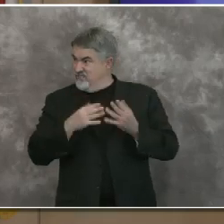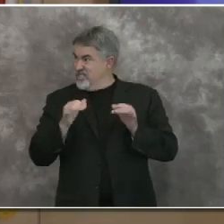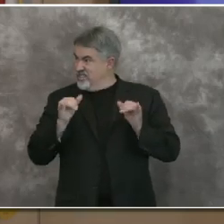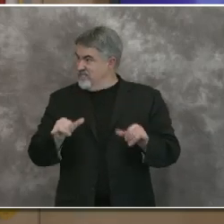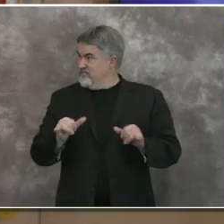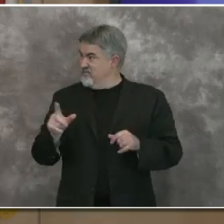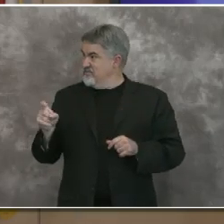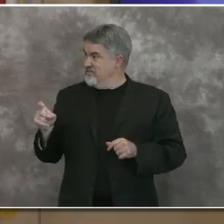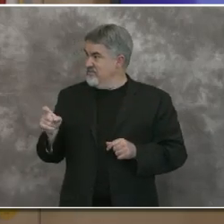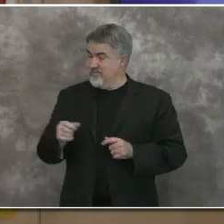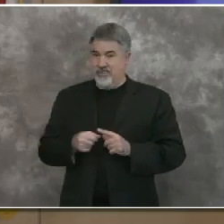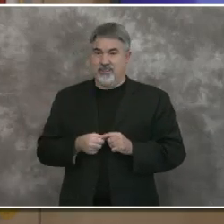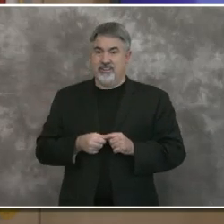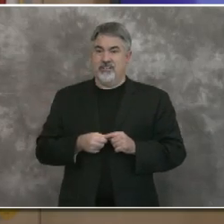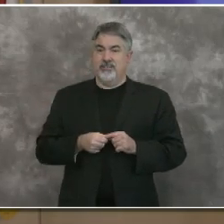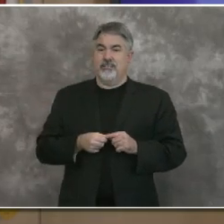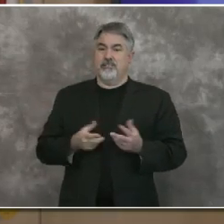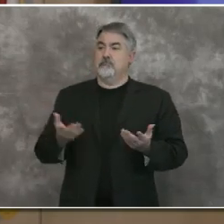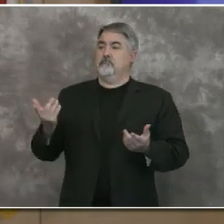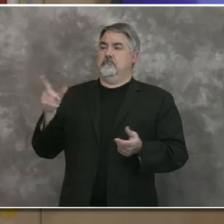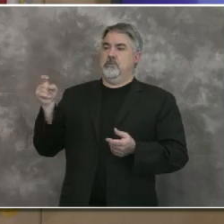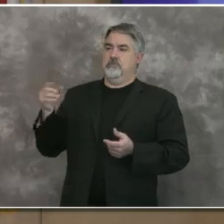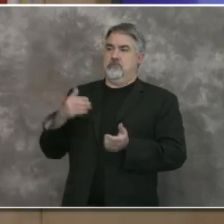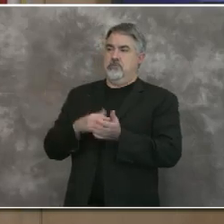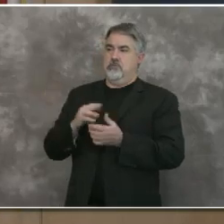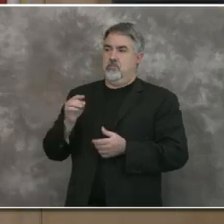Okay, I'll ask Dr. Wooten if she can respond.